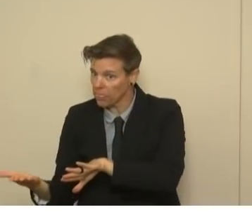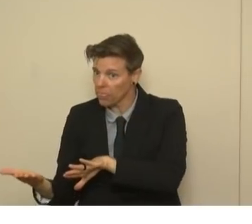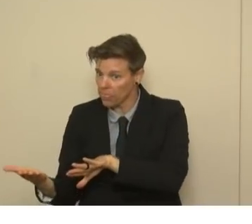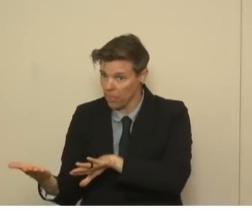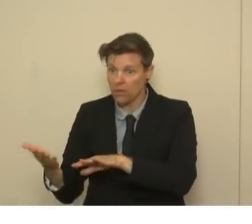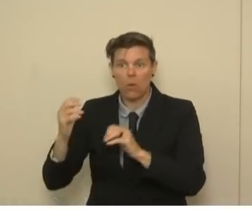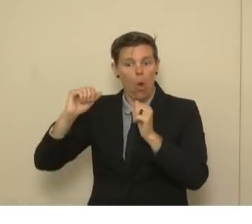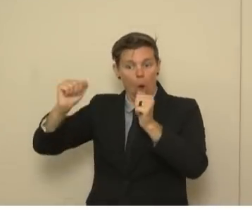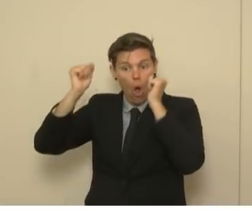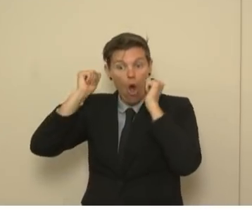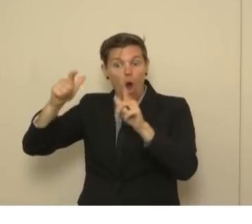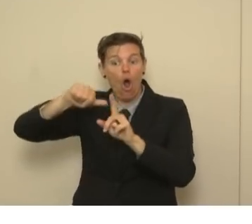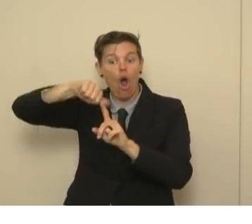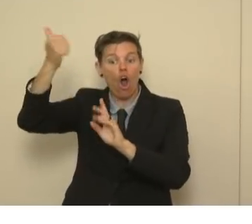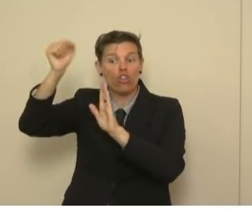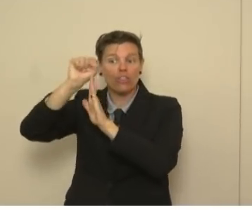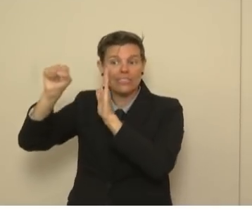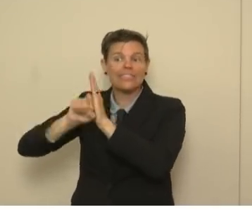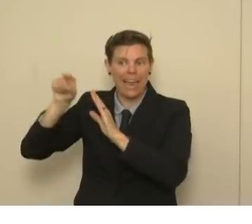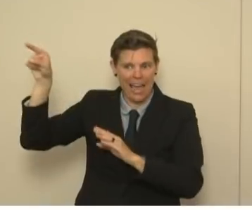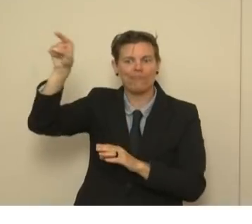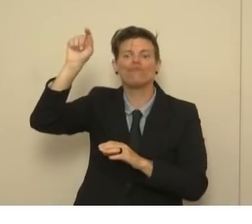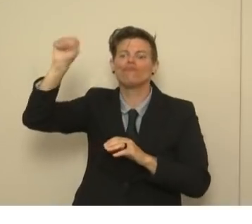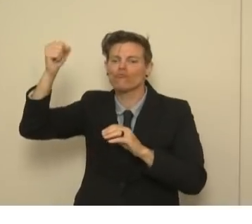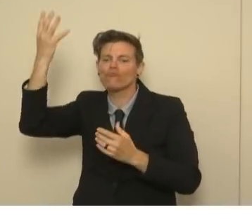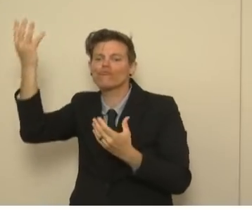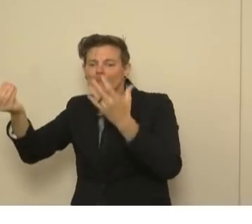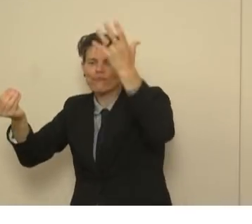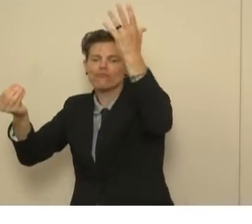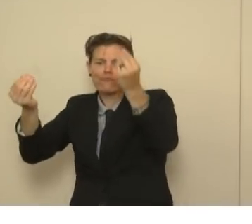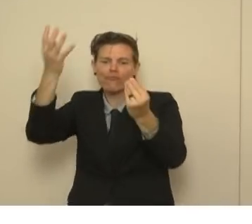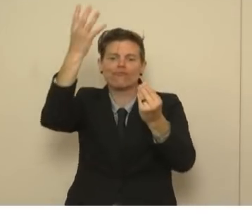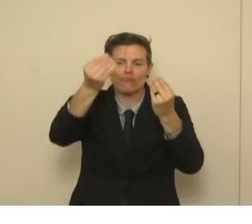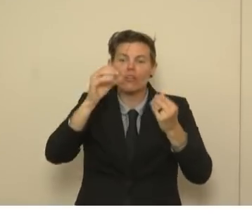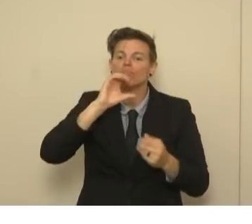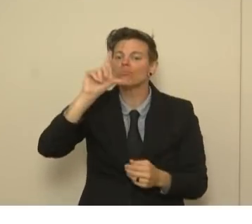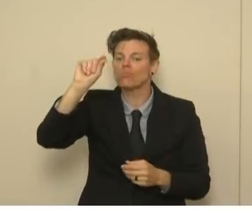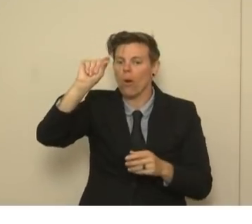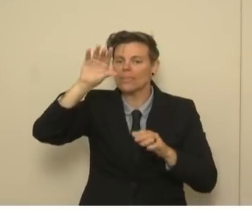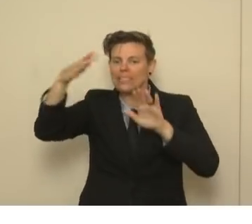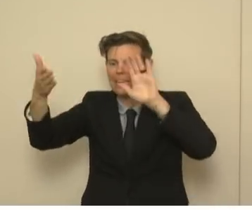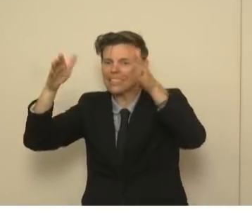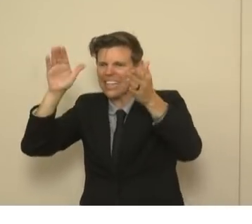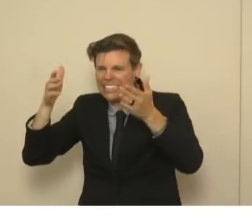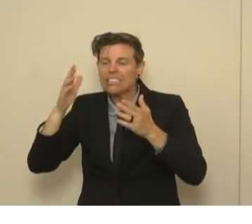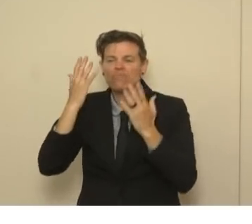are seeing both people under 20 and even people under 10 who are passing